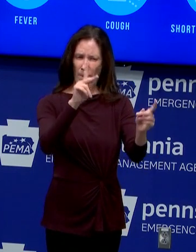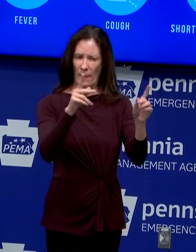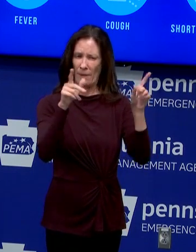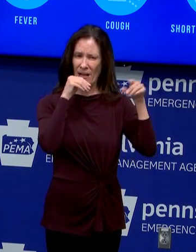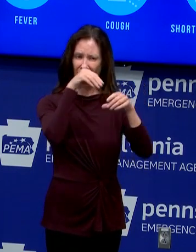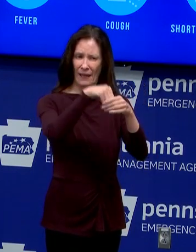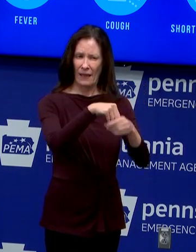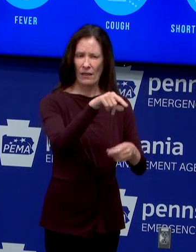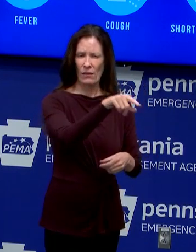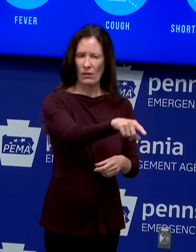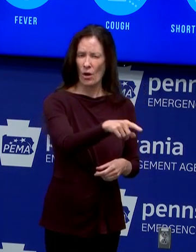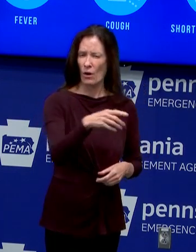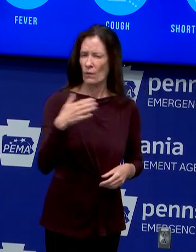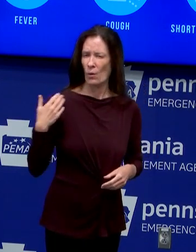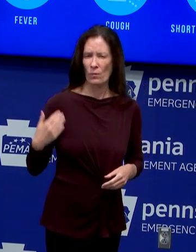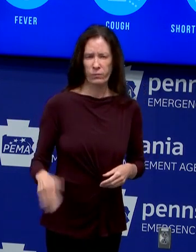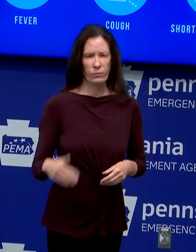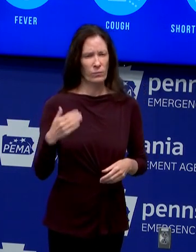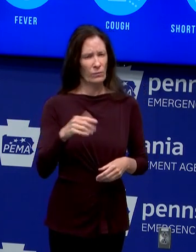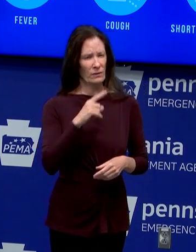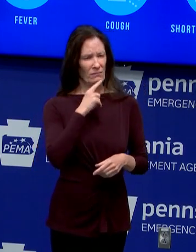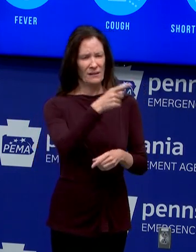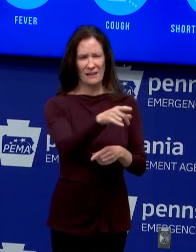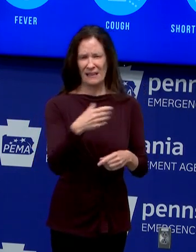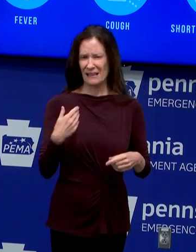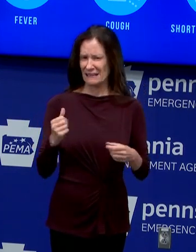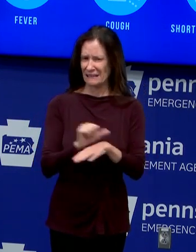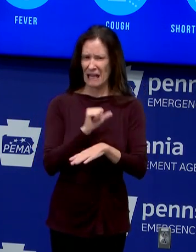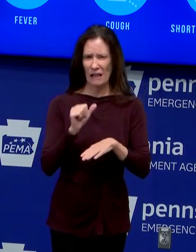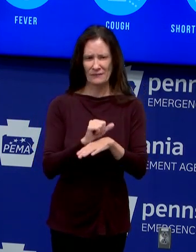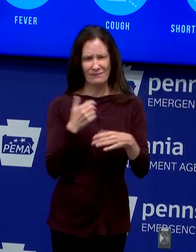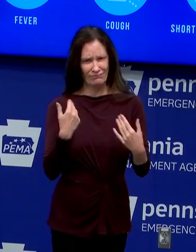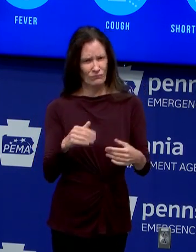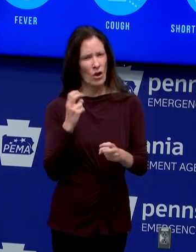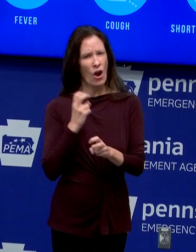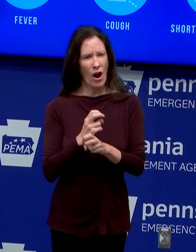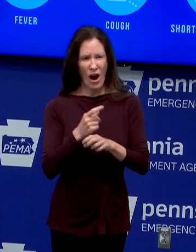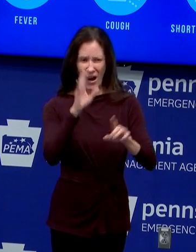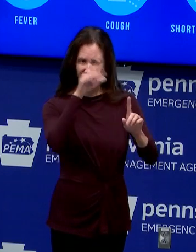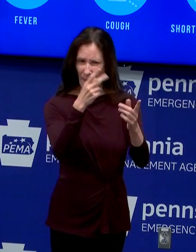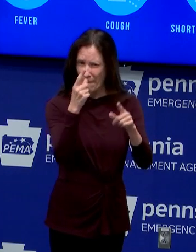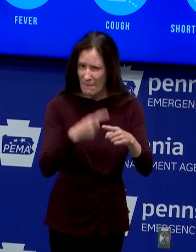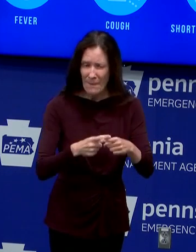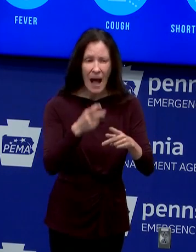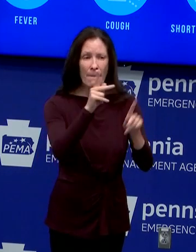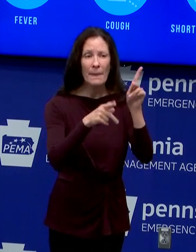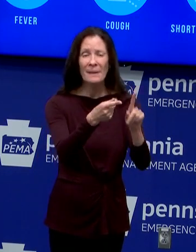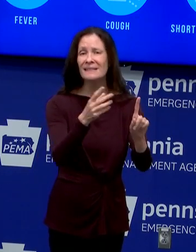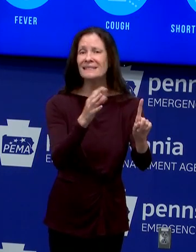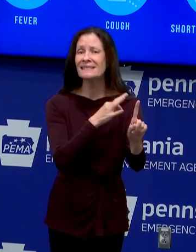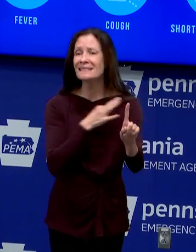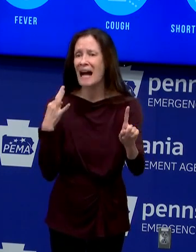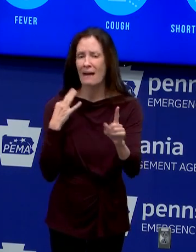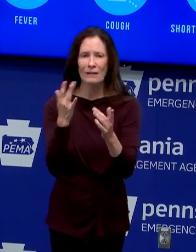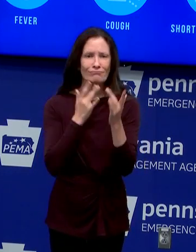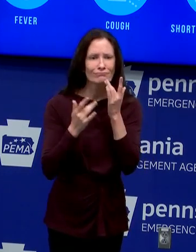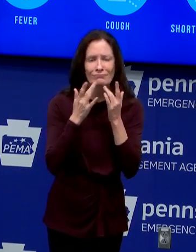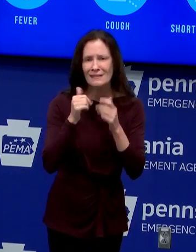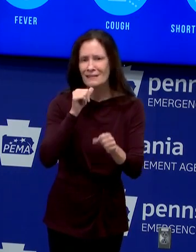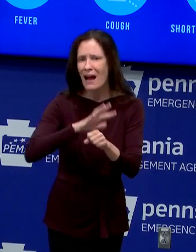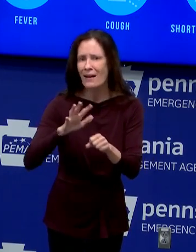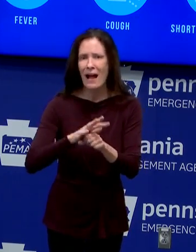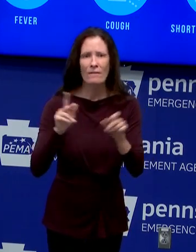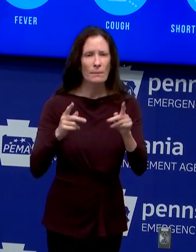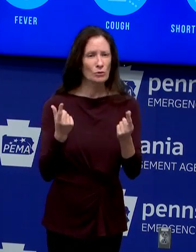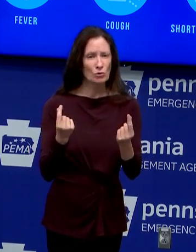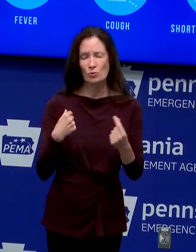homes that have had significant issues in terms of staffing throughout the state. And so the determination was that the National Guard had to